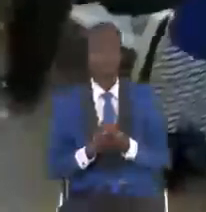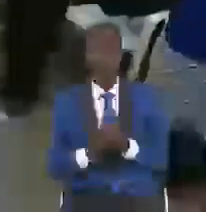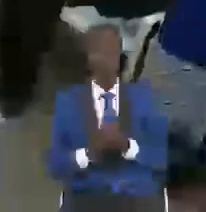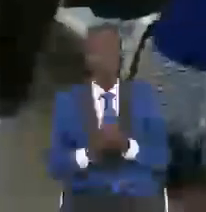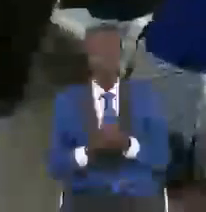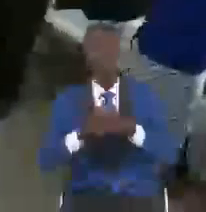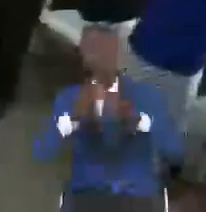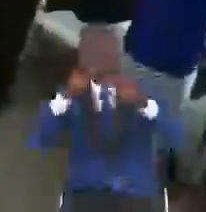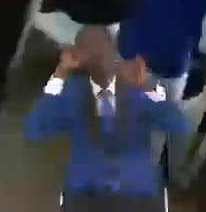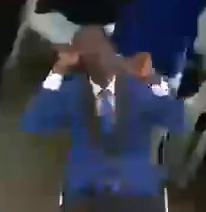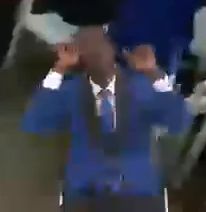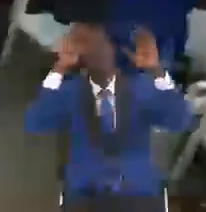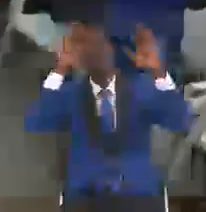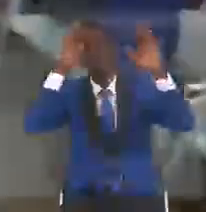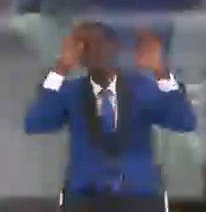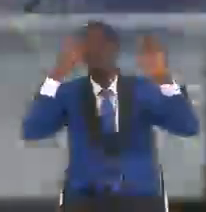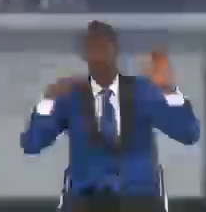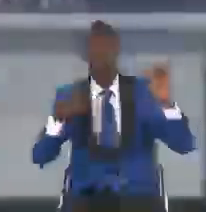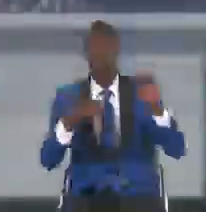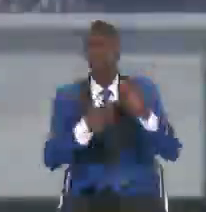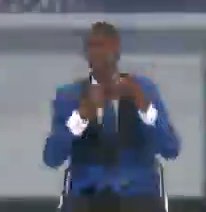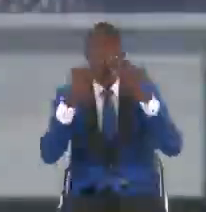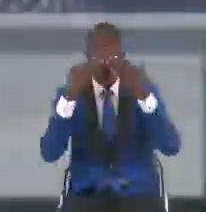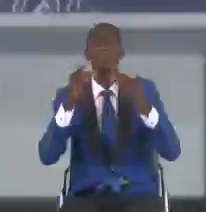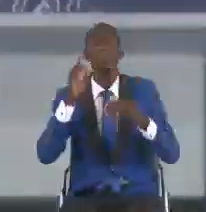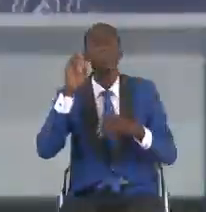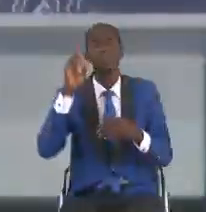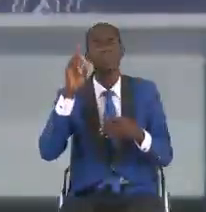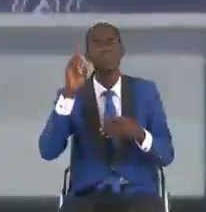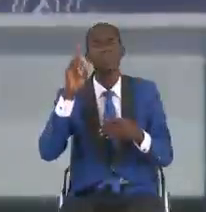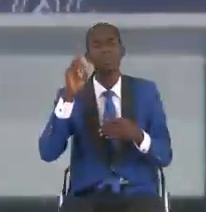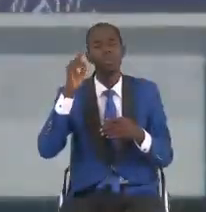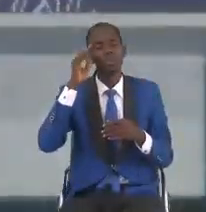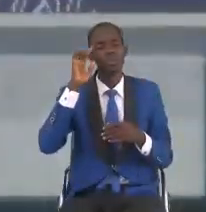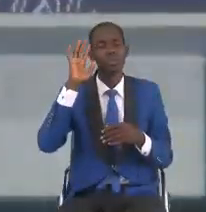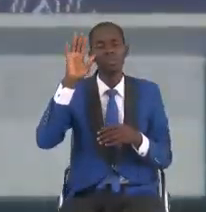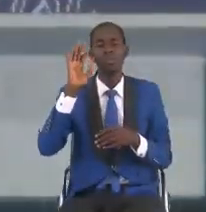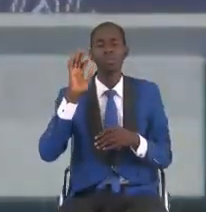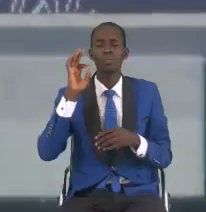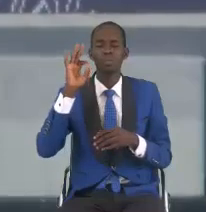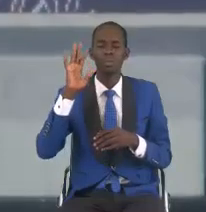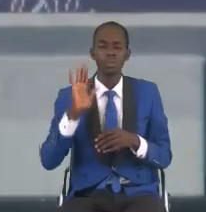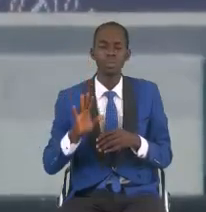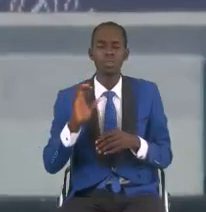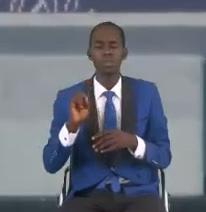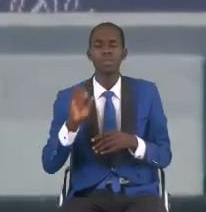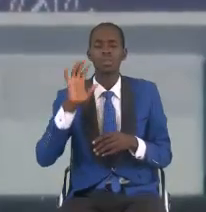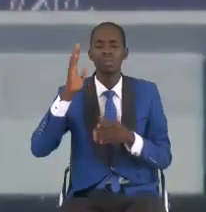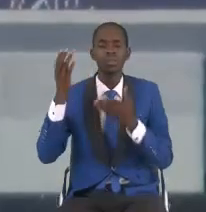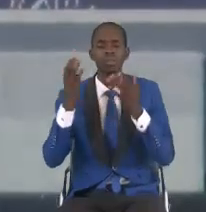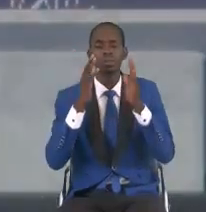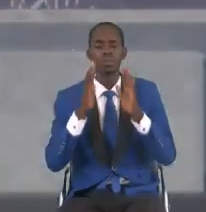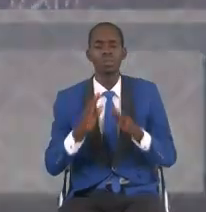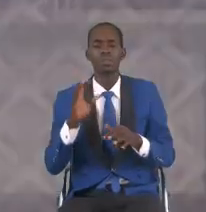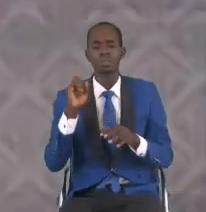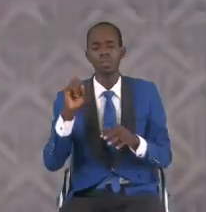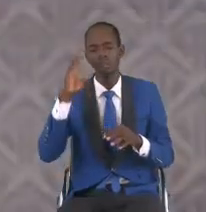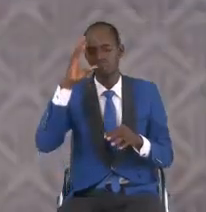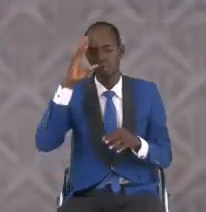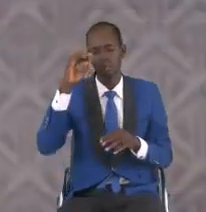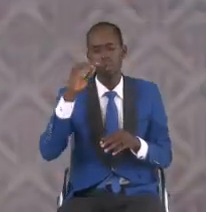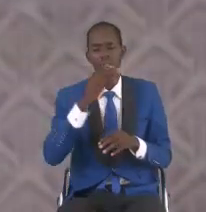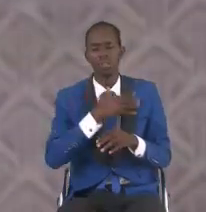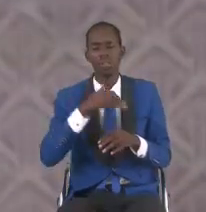Father, we thank you for your ministers, your servants, men and